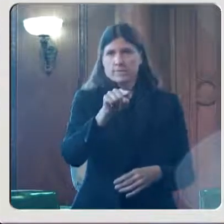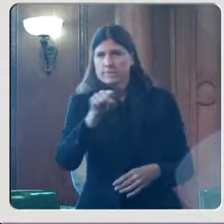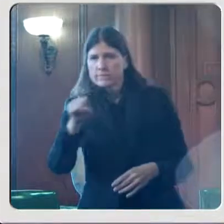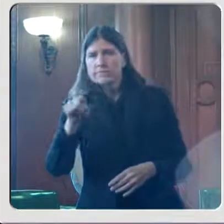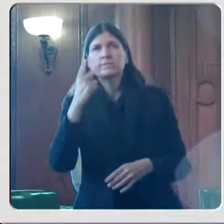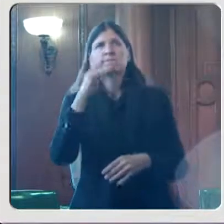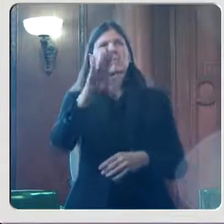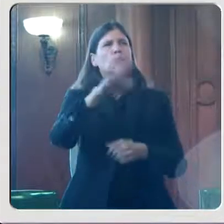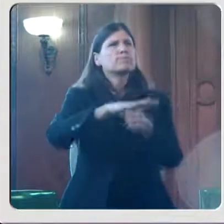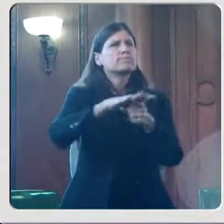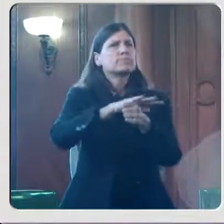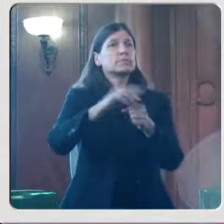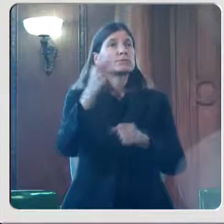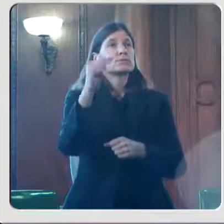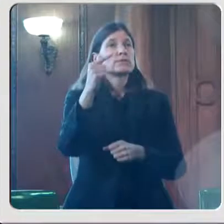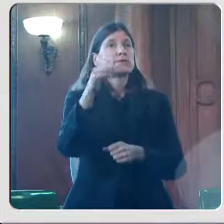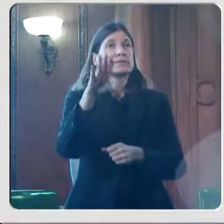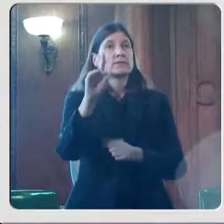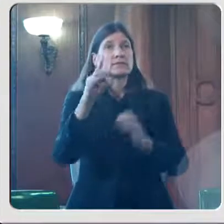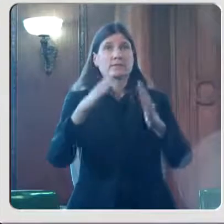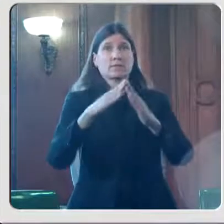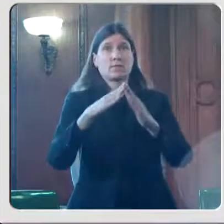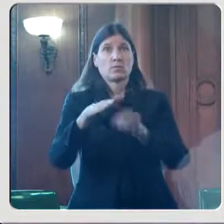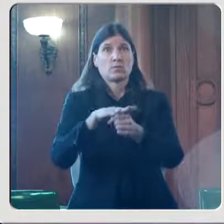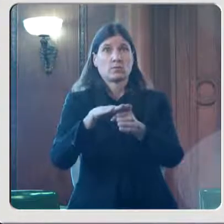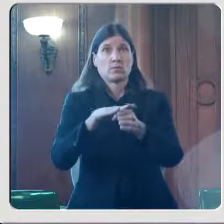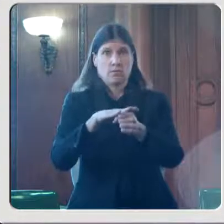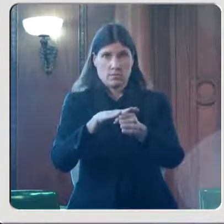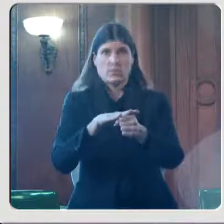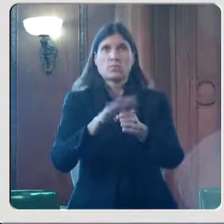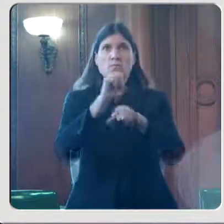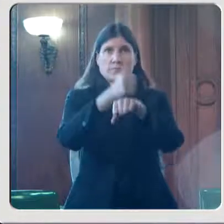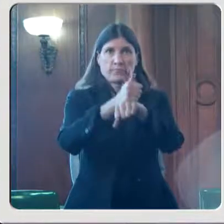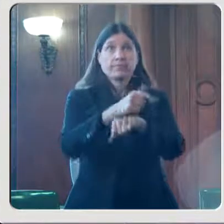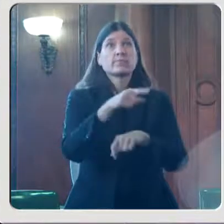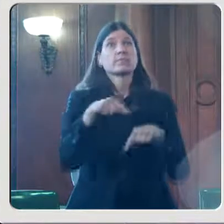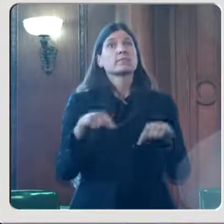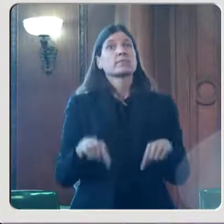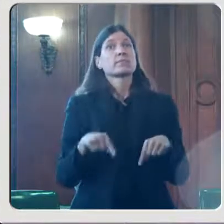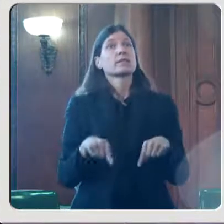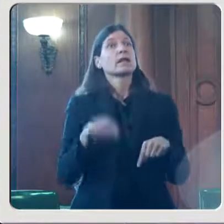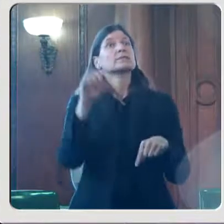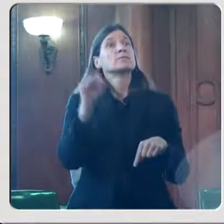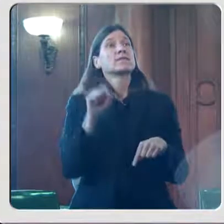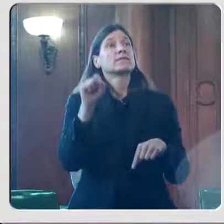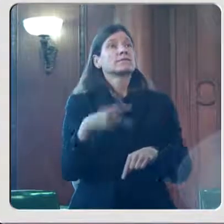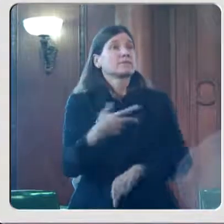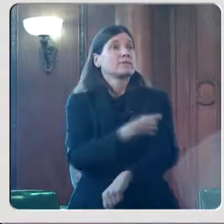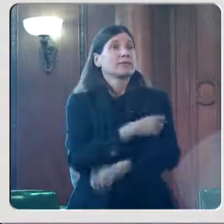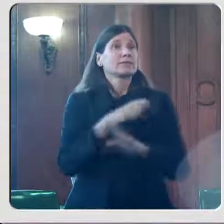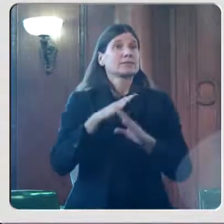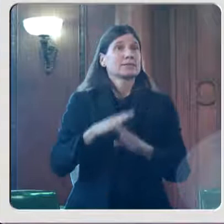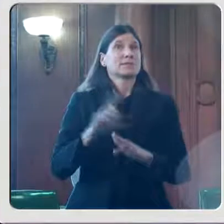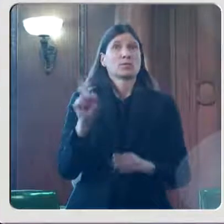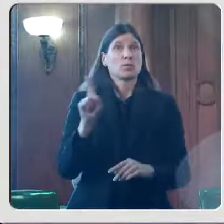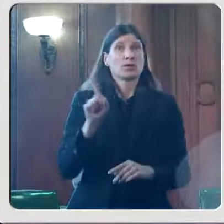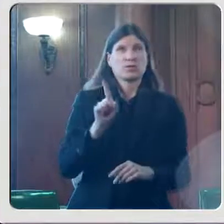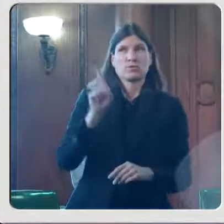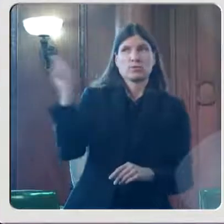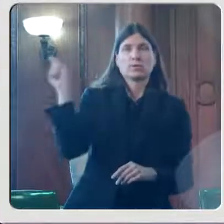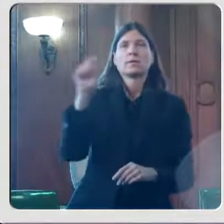and are planning to have pop-up clinics at High Street and at Brightwood, our two other community health centers